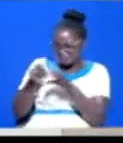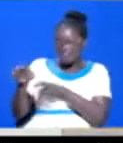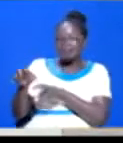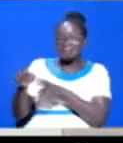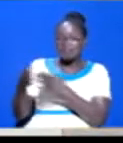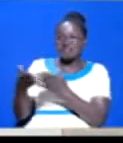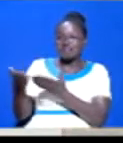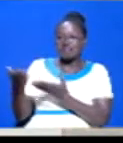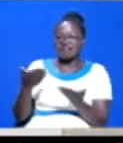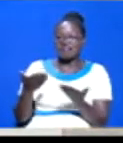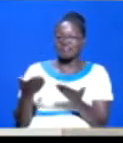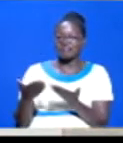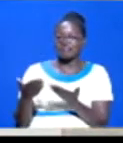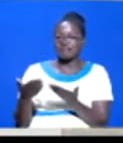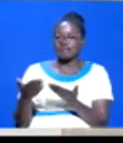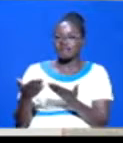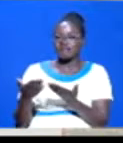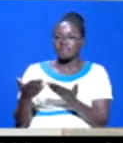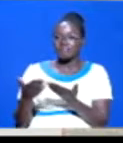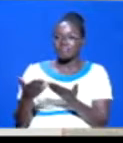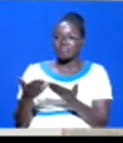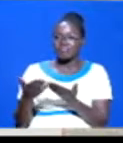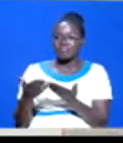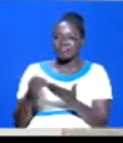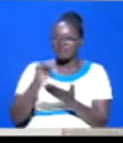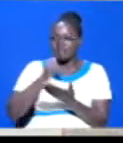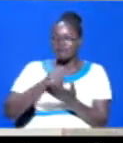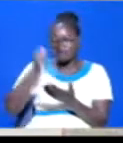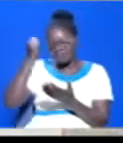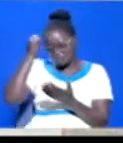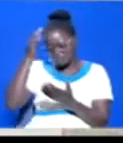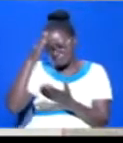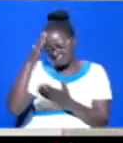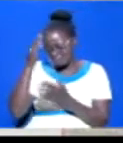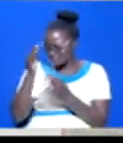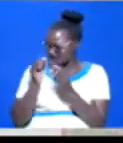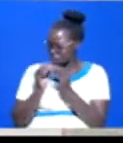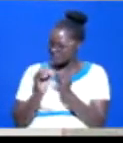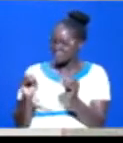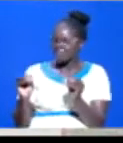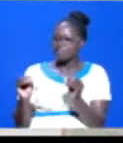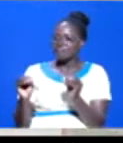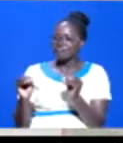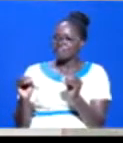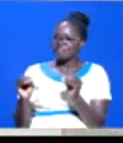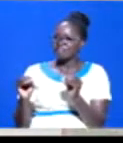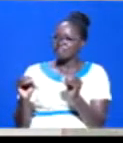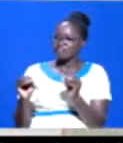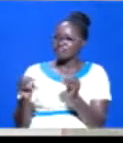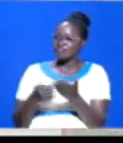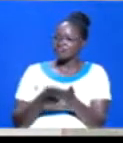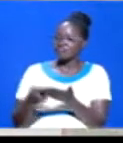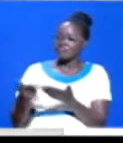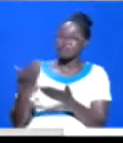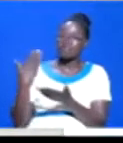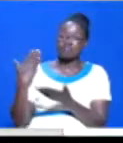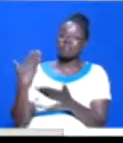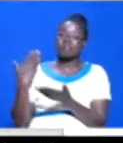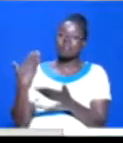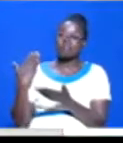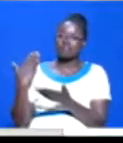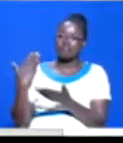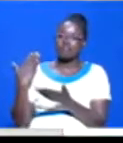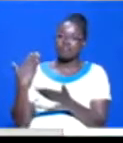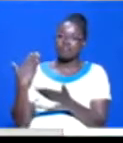a lot of not very nice memories that we want to remember. Yeah. And just a week ago, if